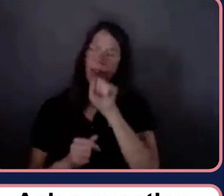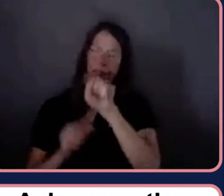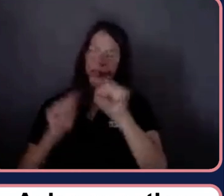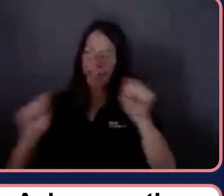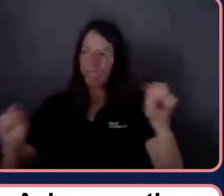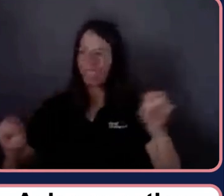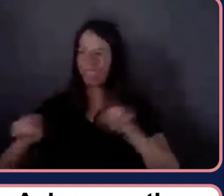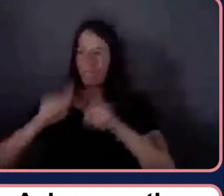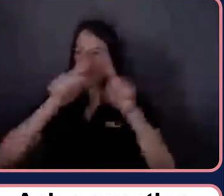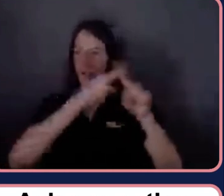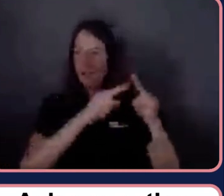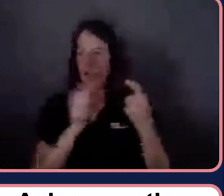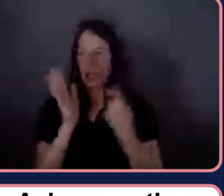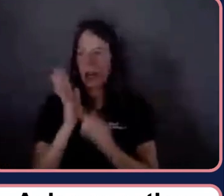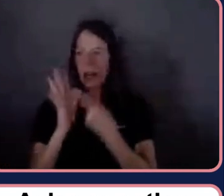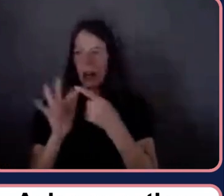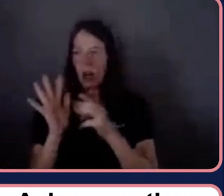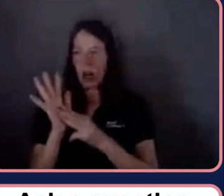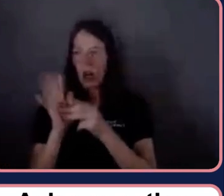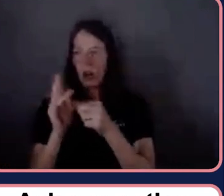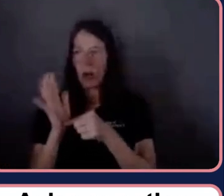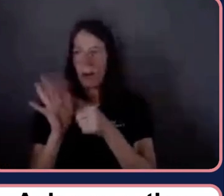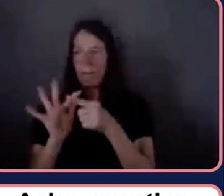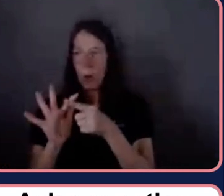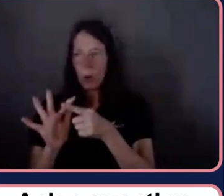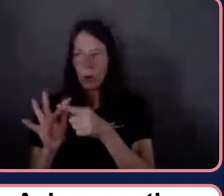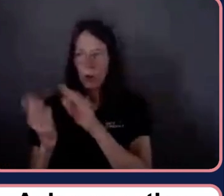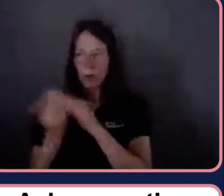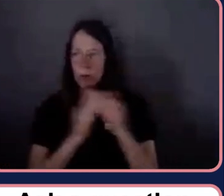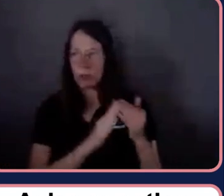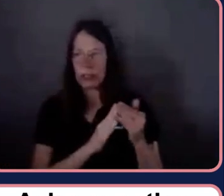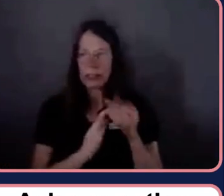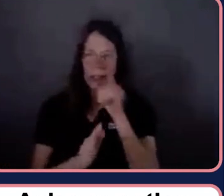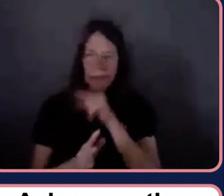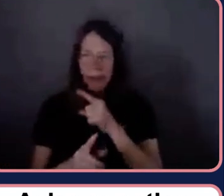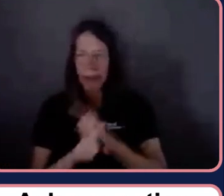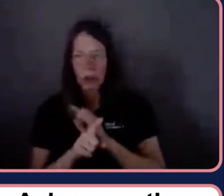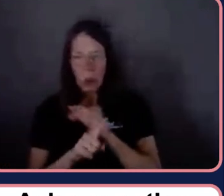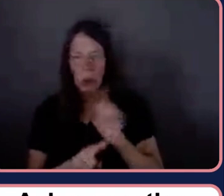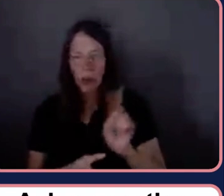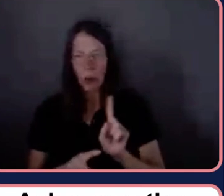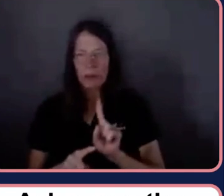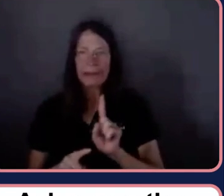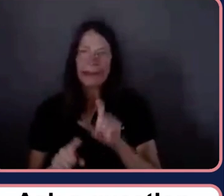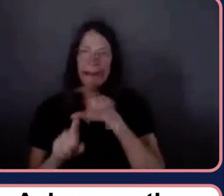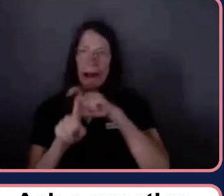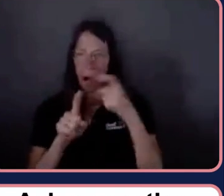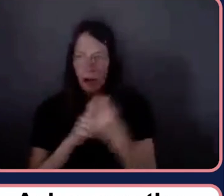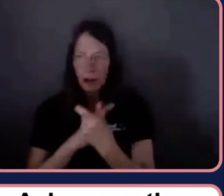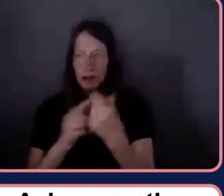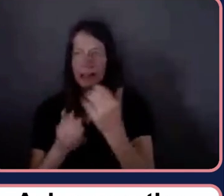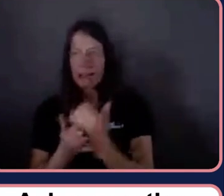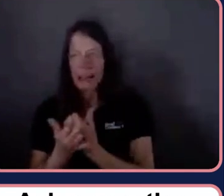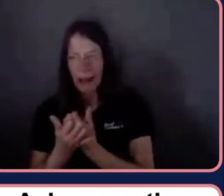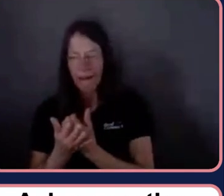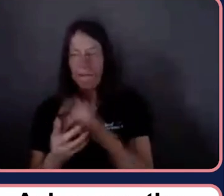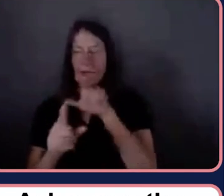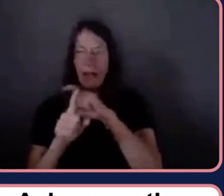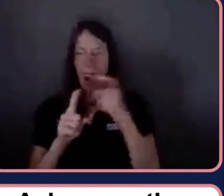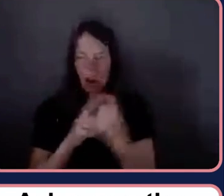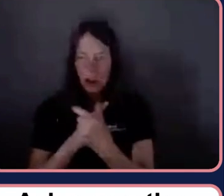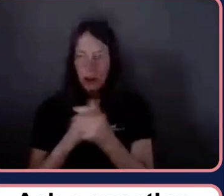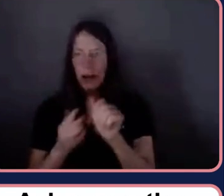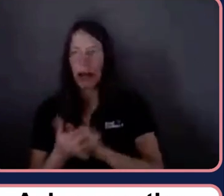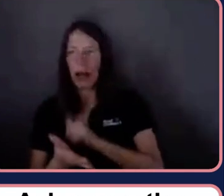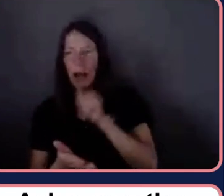what is a culturally safe and appropriate way of approaching the needs assessment process for